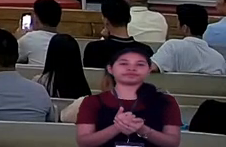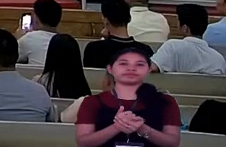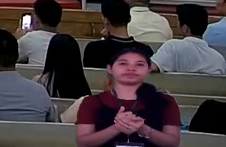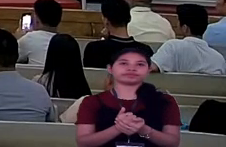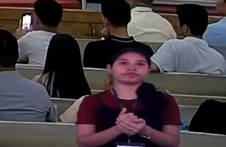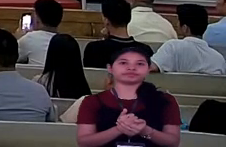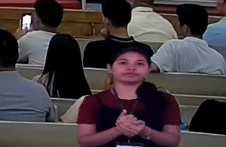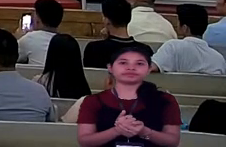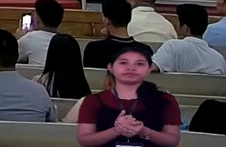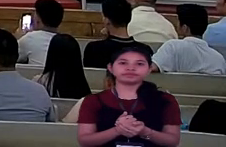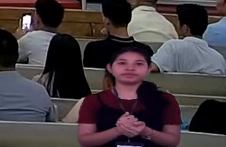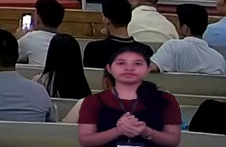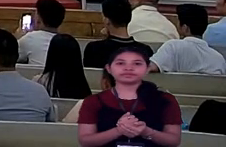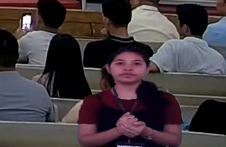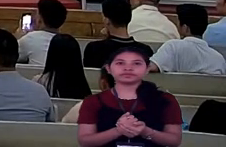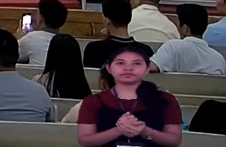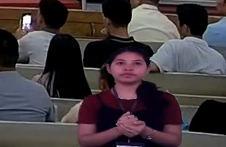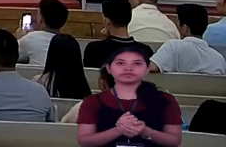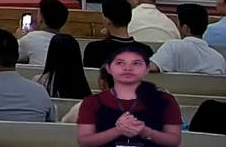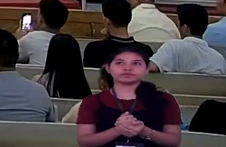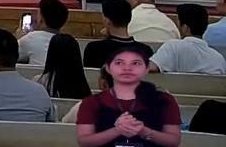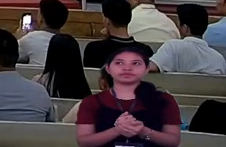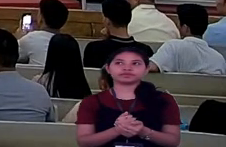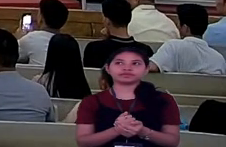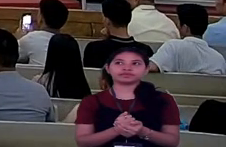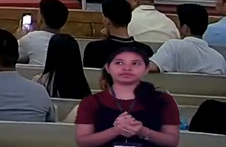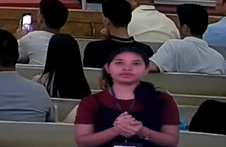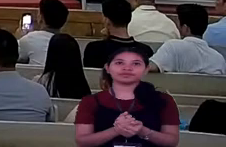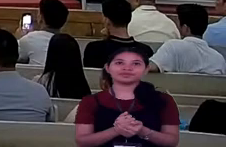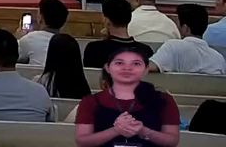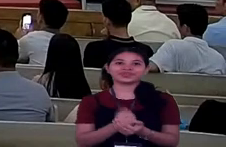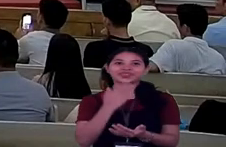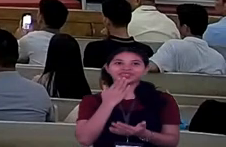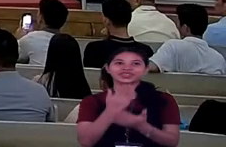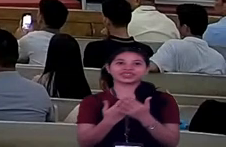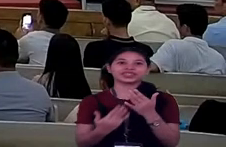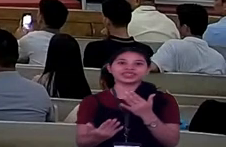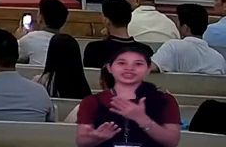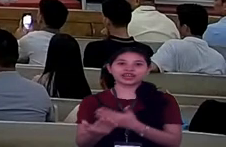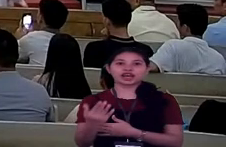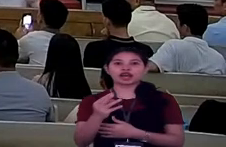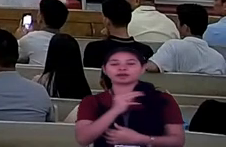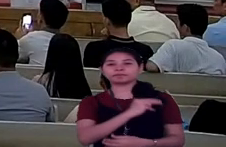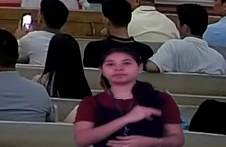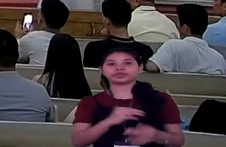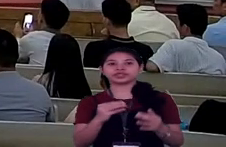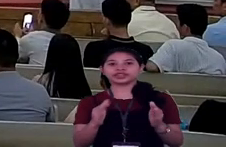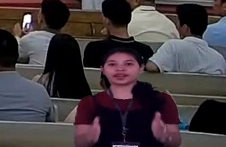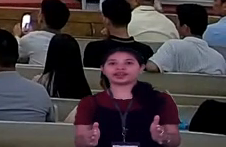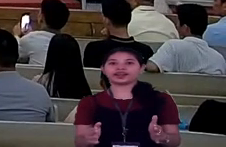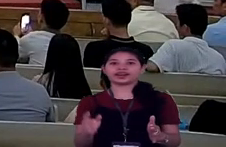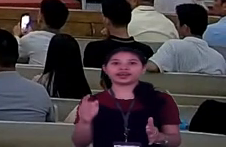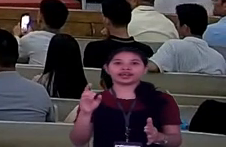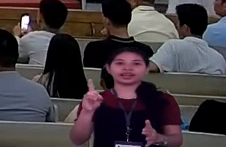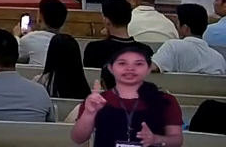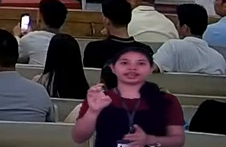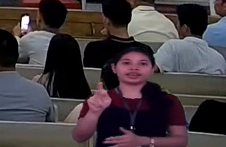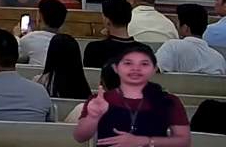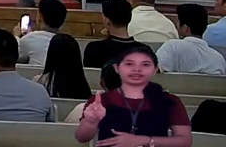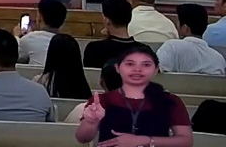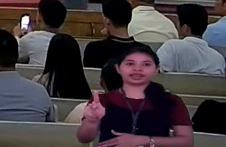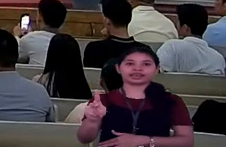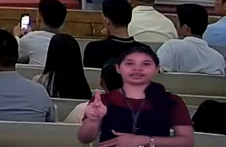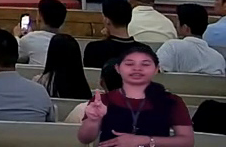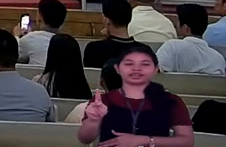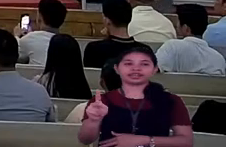Amen. Guatemala. Mayon muntak sa tanan. Good morning. I am Missionary Lee King, a Cambodian national sent out from Bethany,